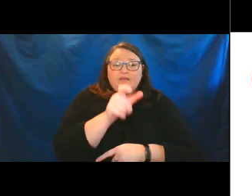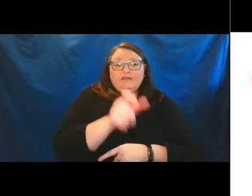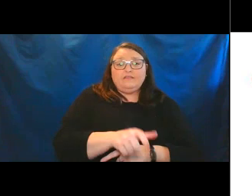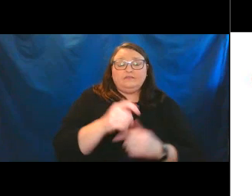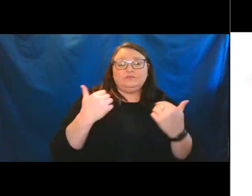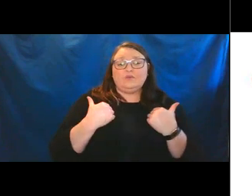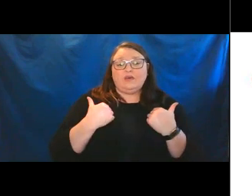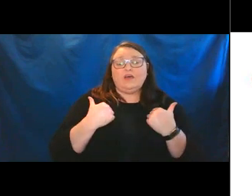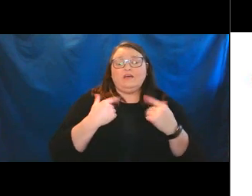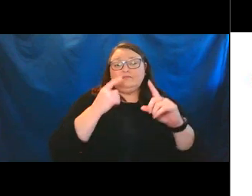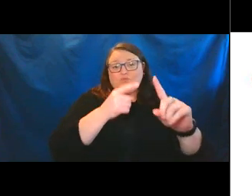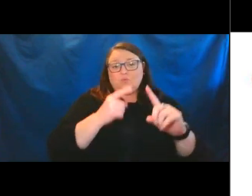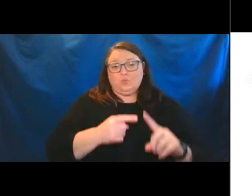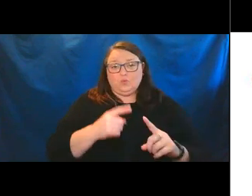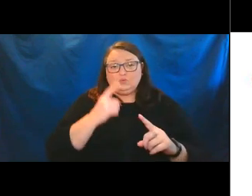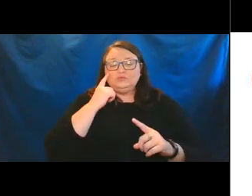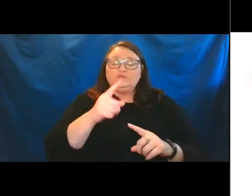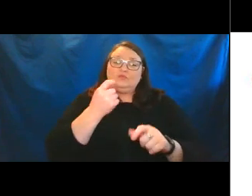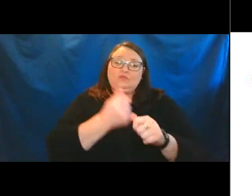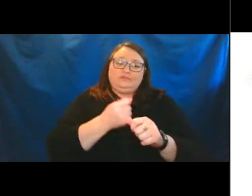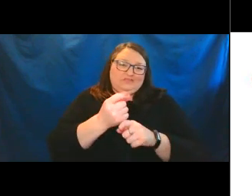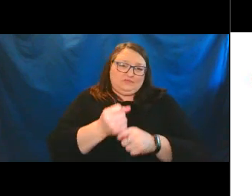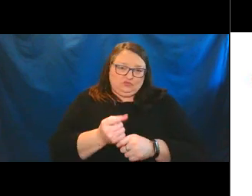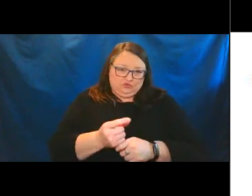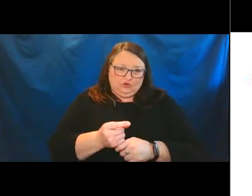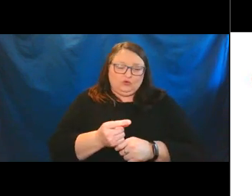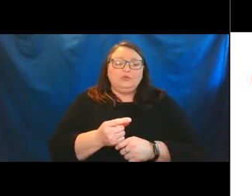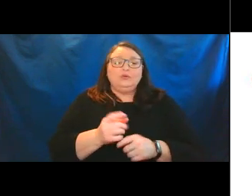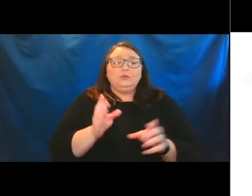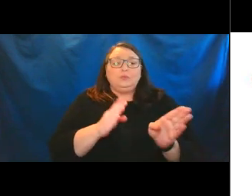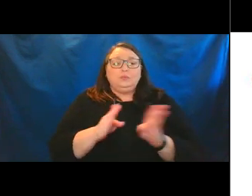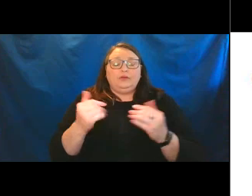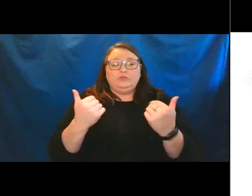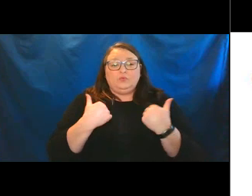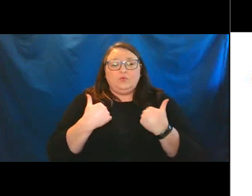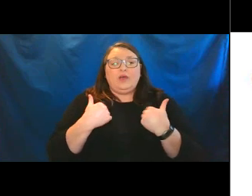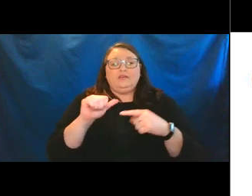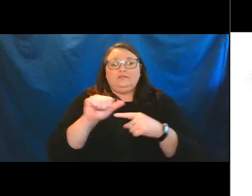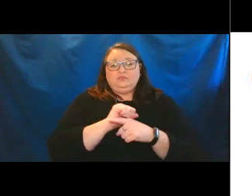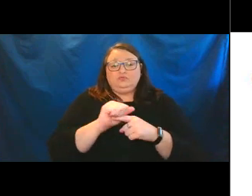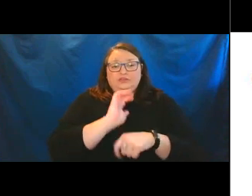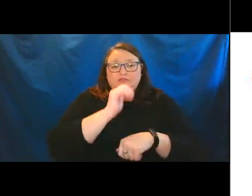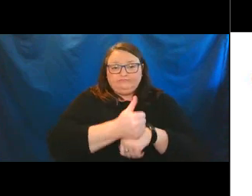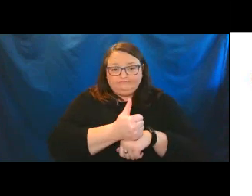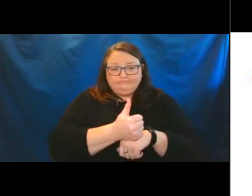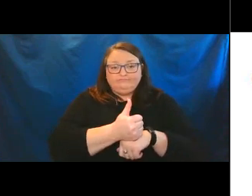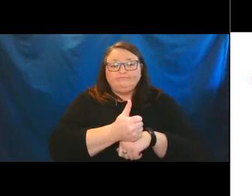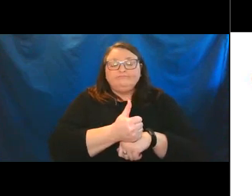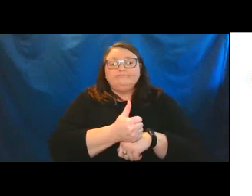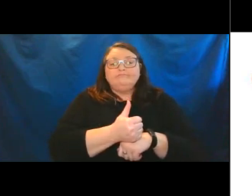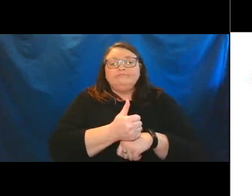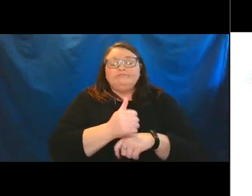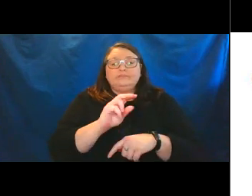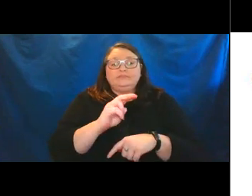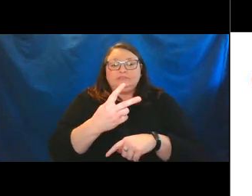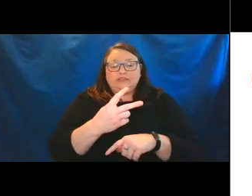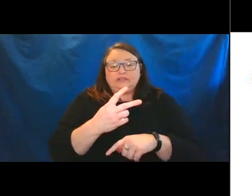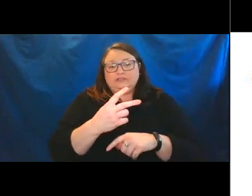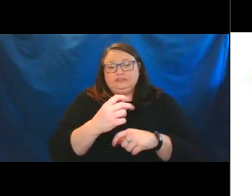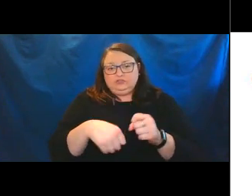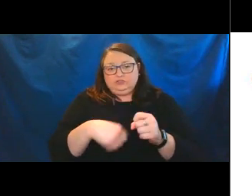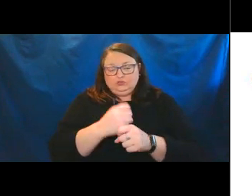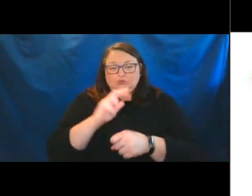our goals for every year. We intend to have the bulk of training and placement on year 2 and year 3, but